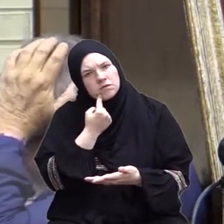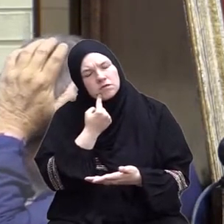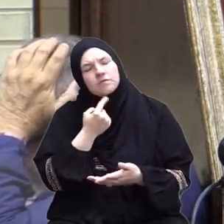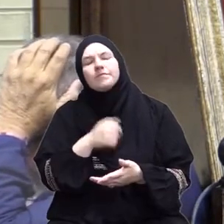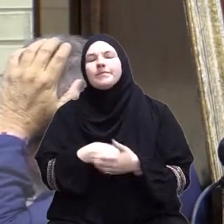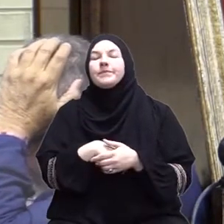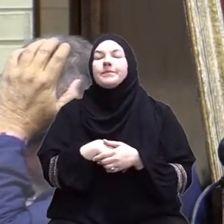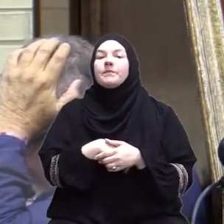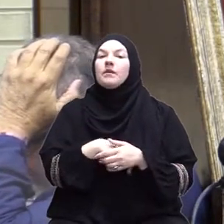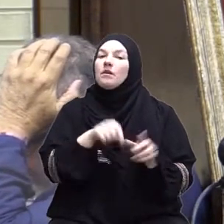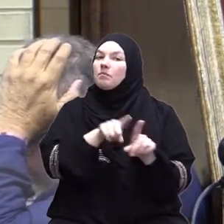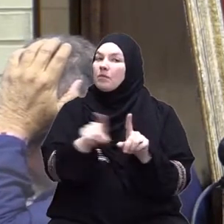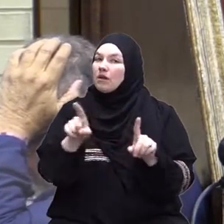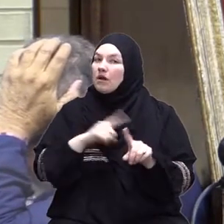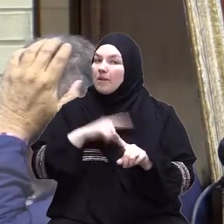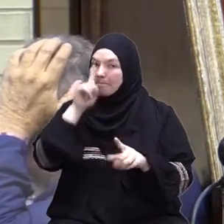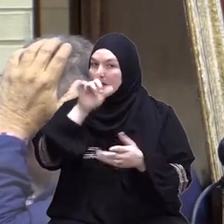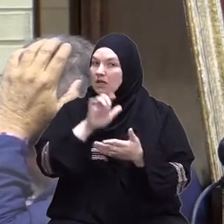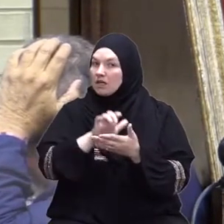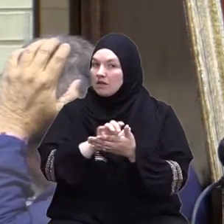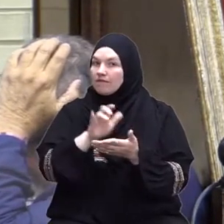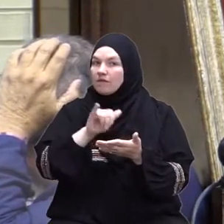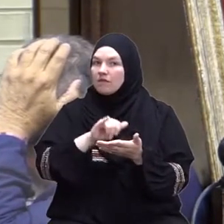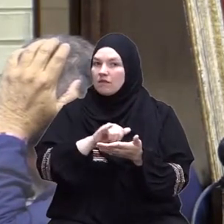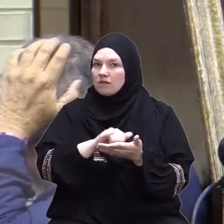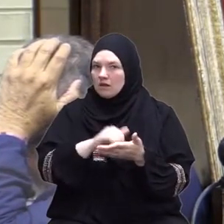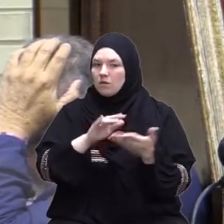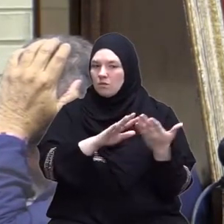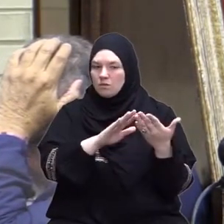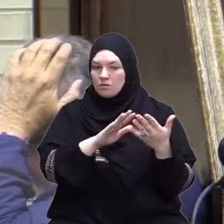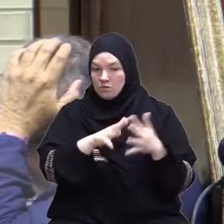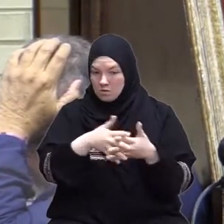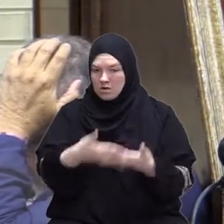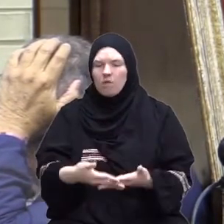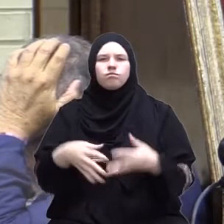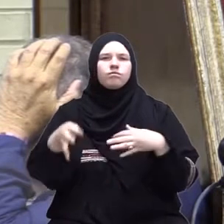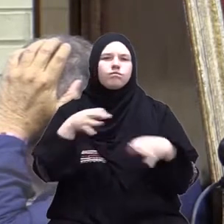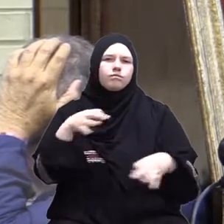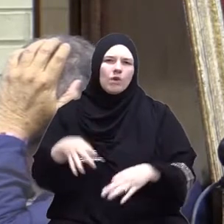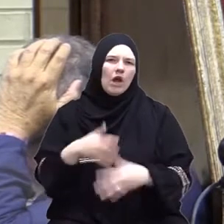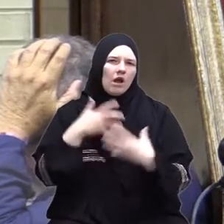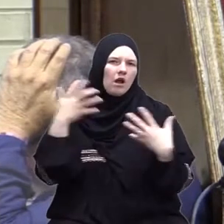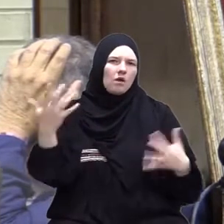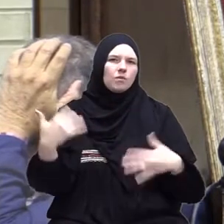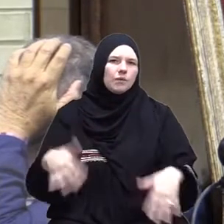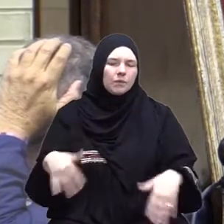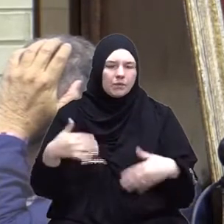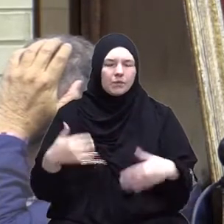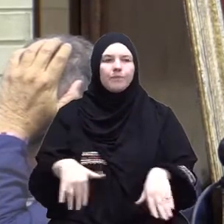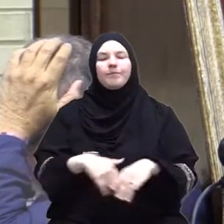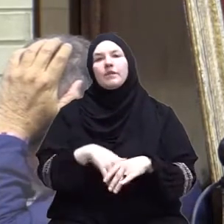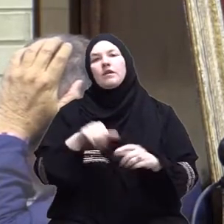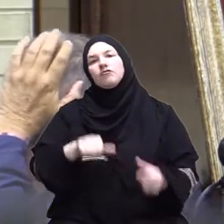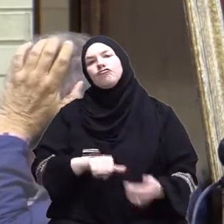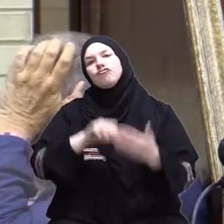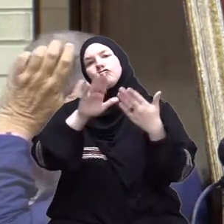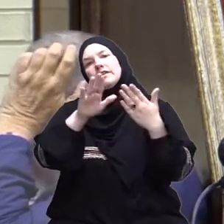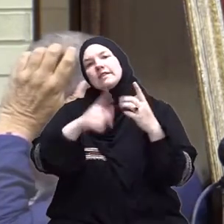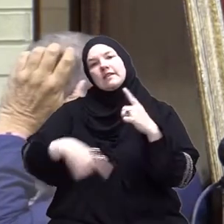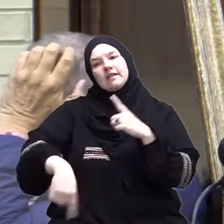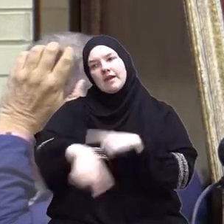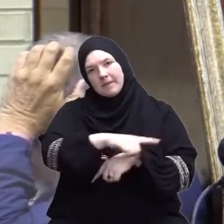needed. But I believe what the Quran gave us is more than enough. It's more than enough because it addresses